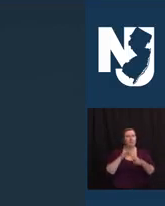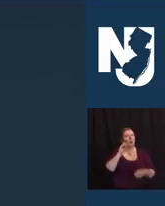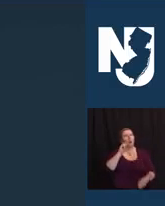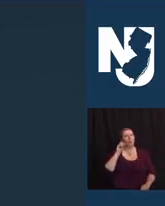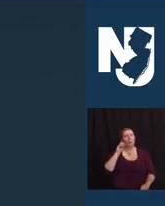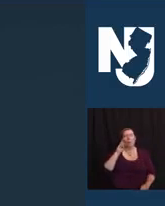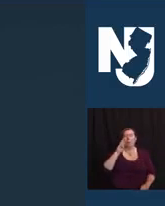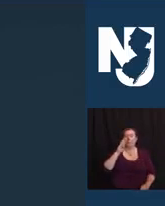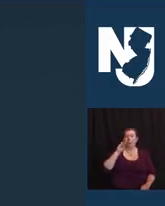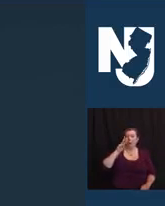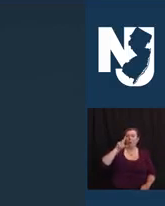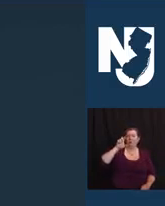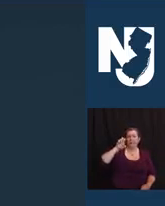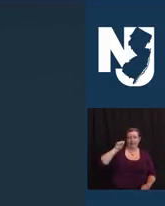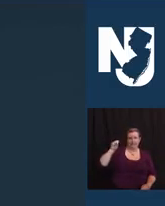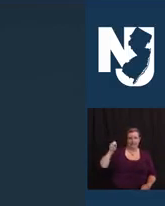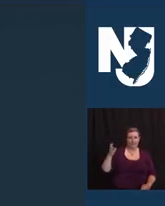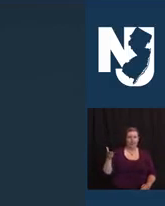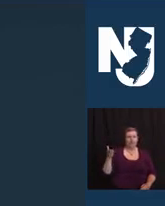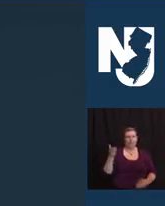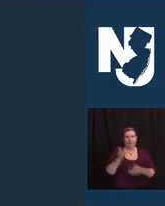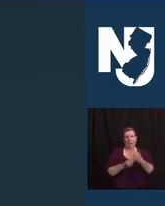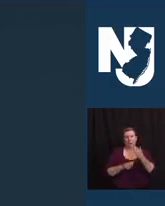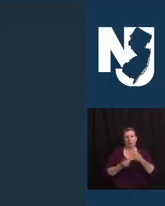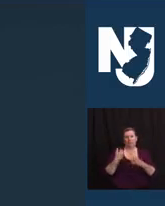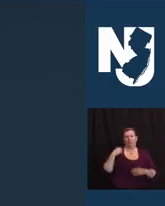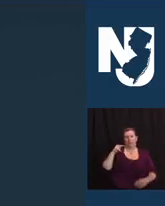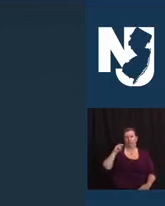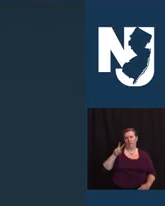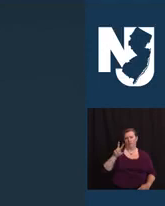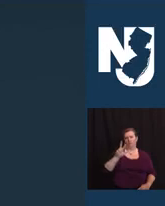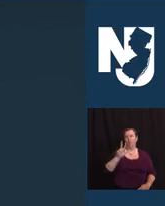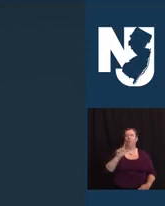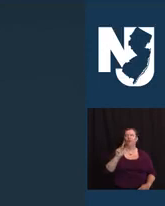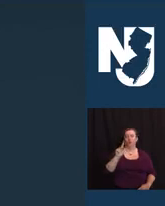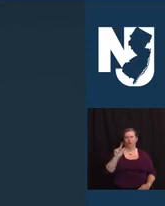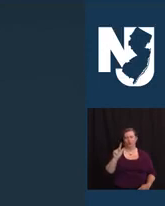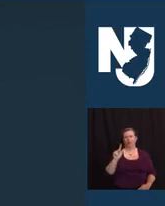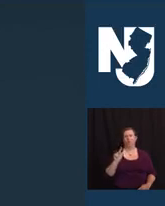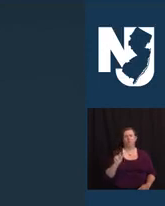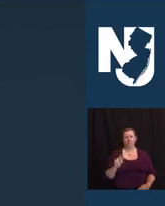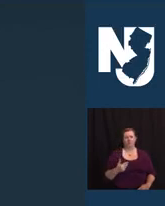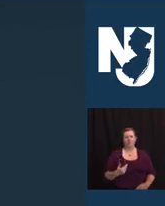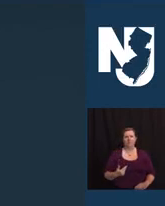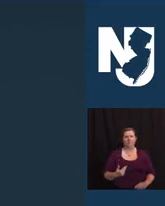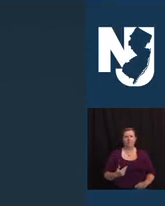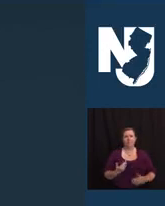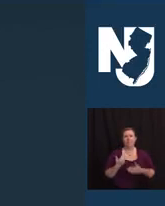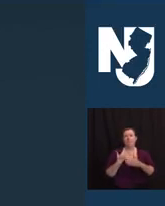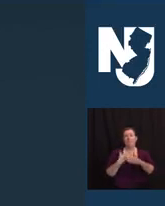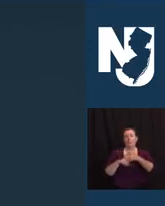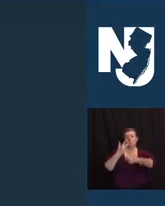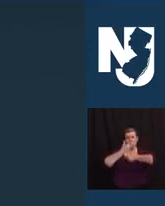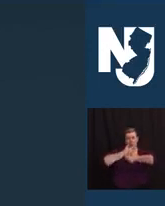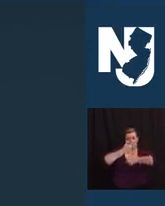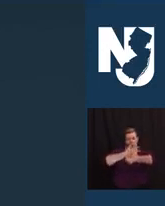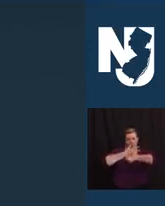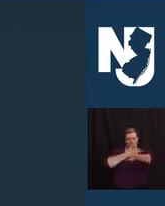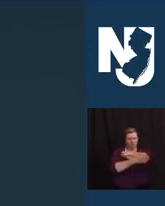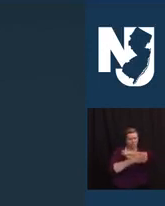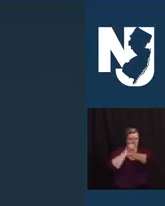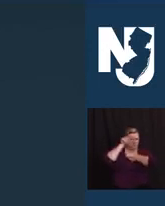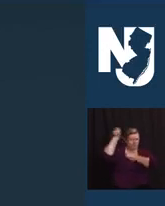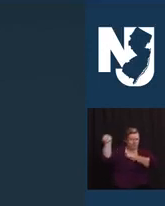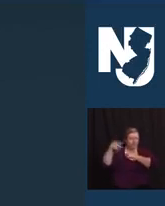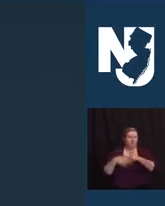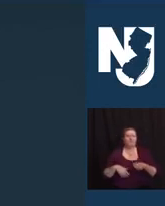passed back on November 23rd. Born in Guatemala, he would split his time between his native home and his adopted home of New